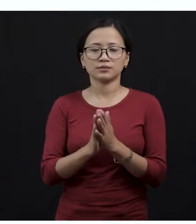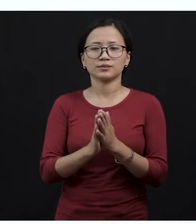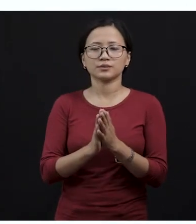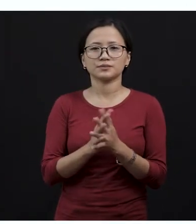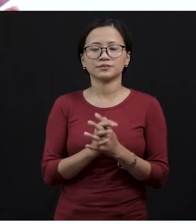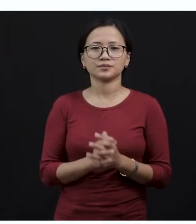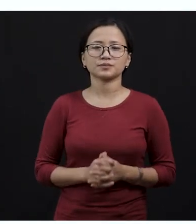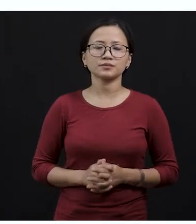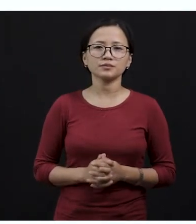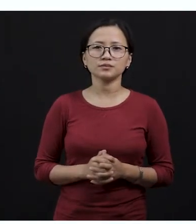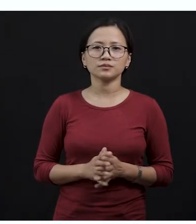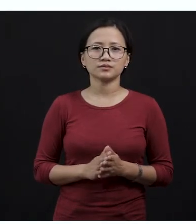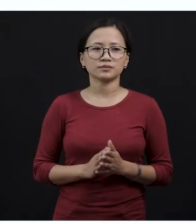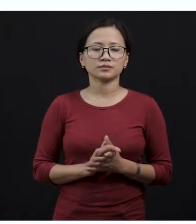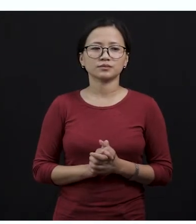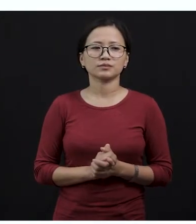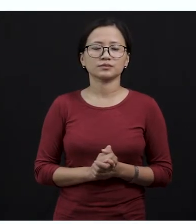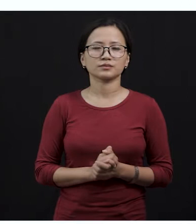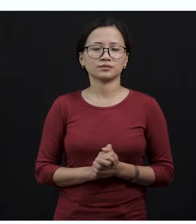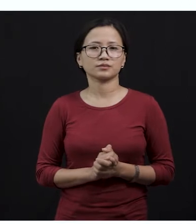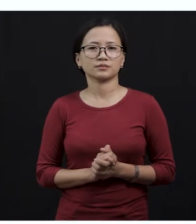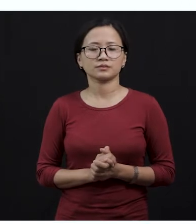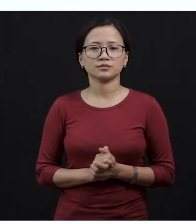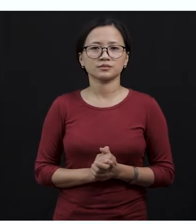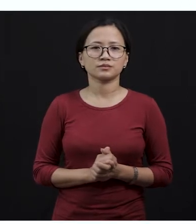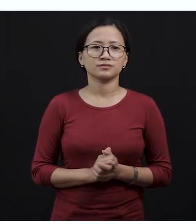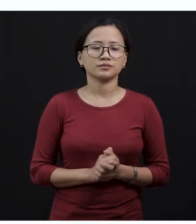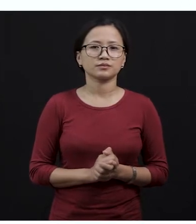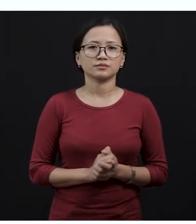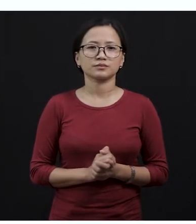simple bricks gives you a complex house.